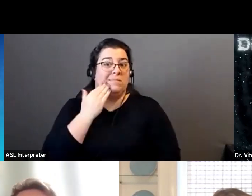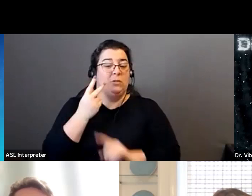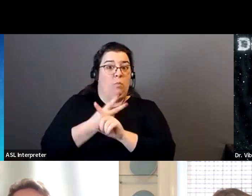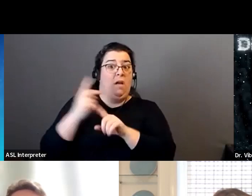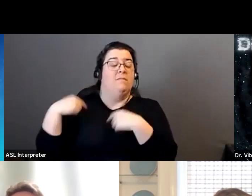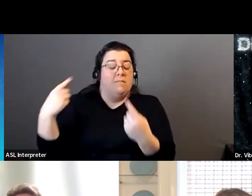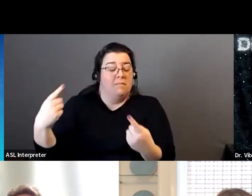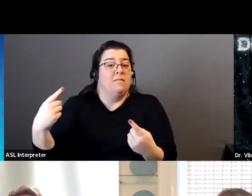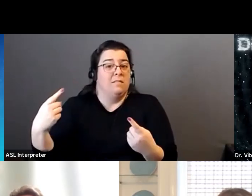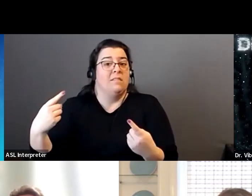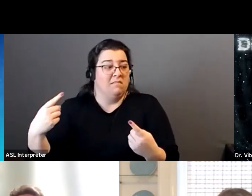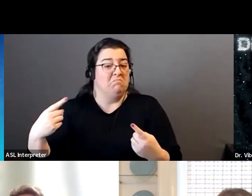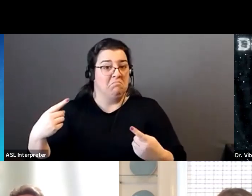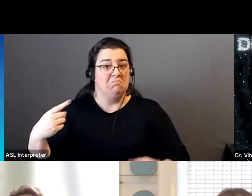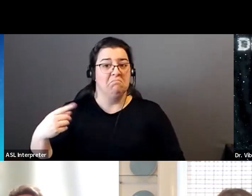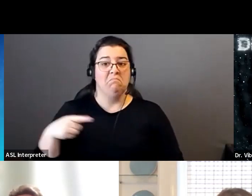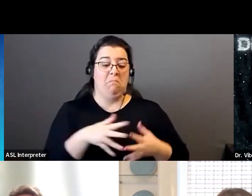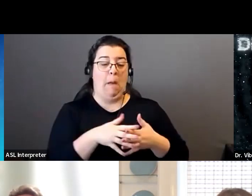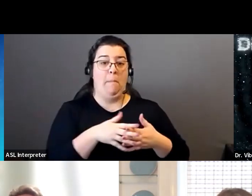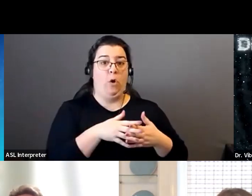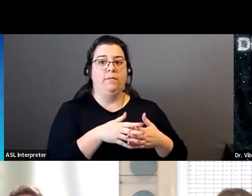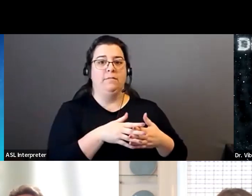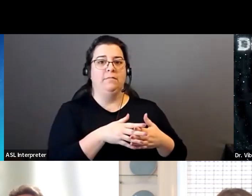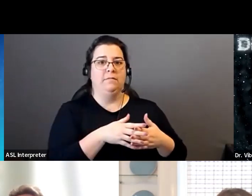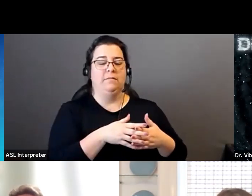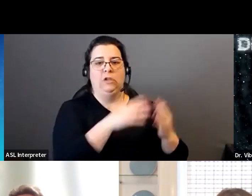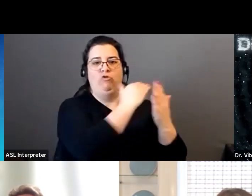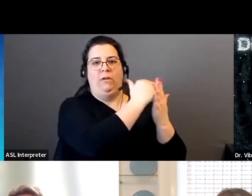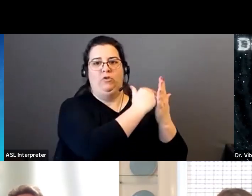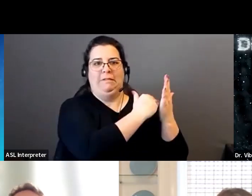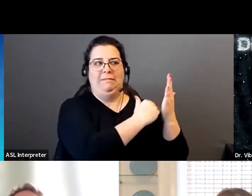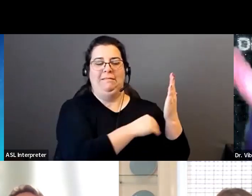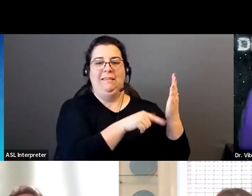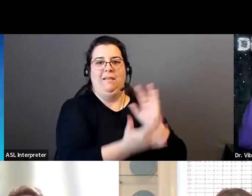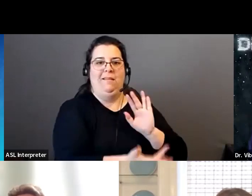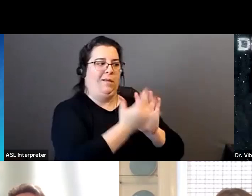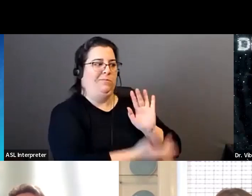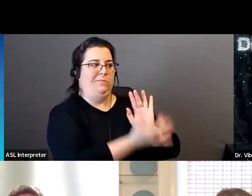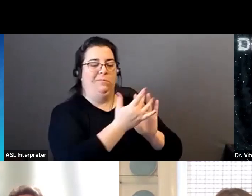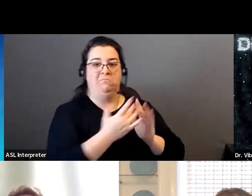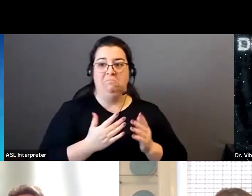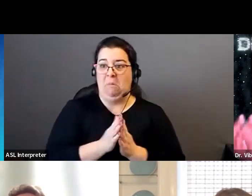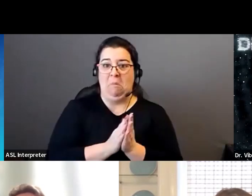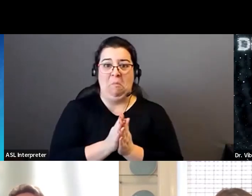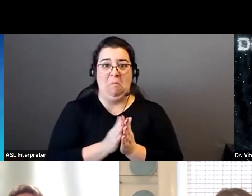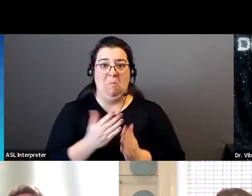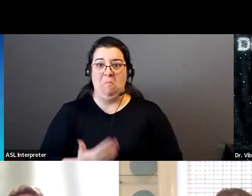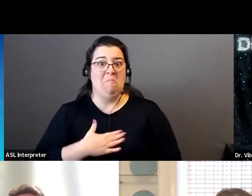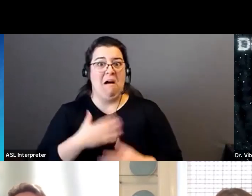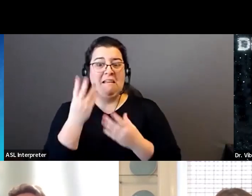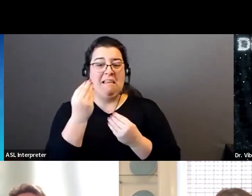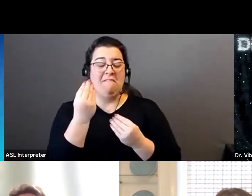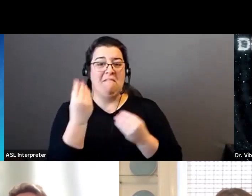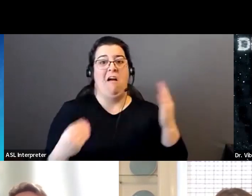large directories in the United States say, hey, we'd love to have your content on our platform. Beautiful. That's free publicity,